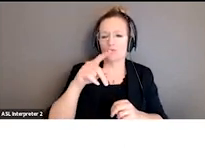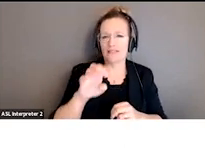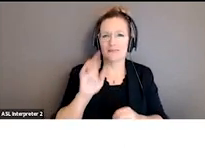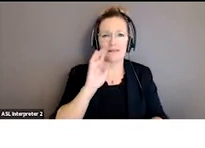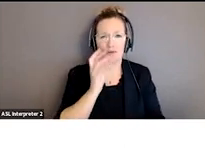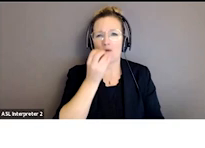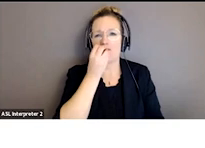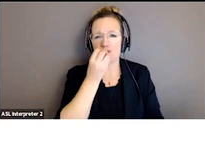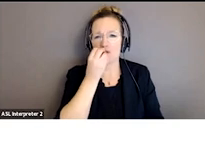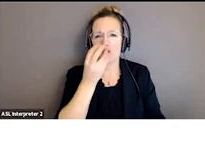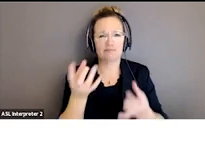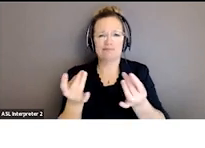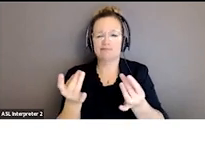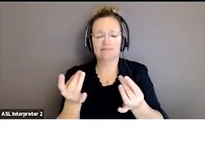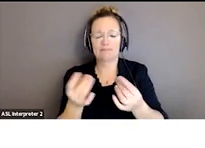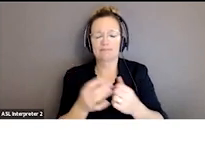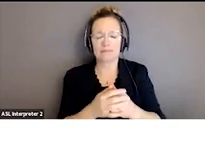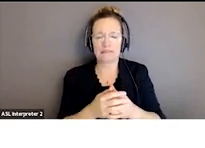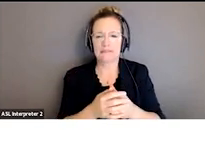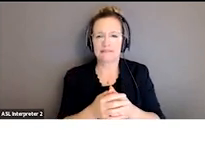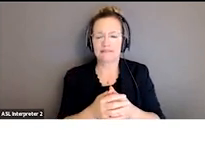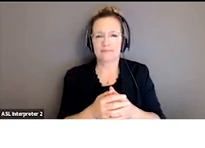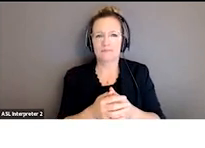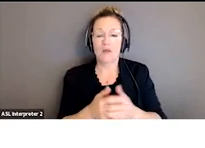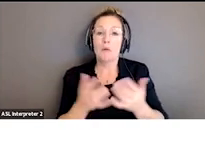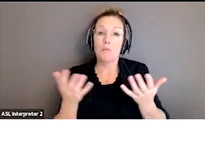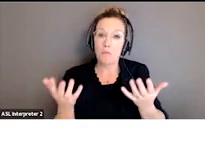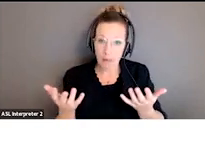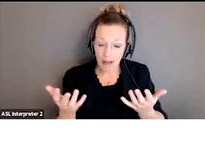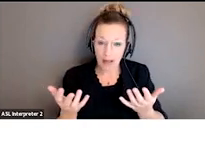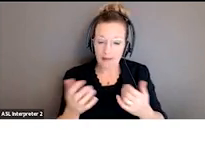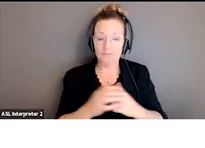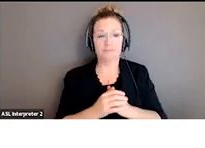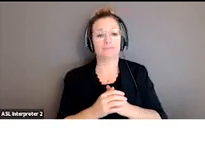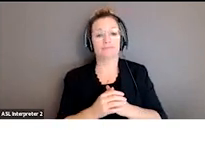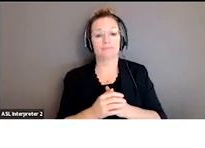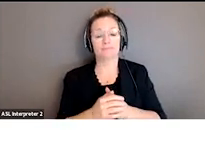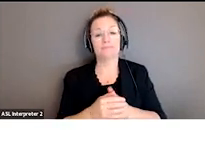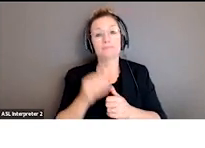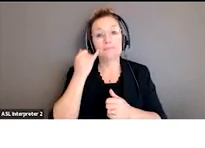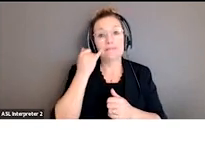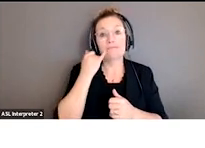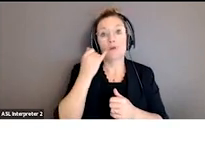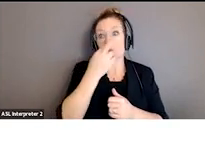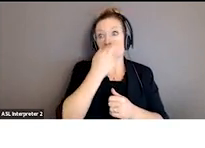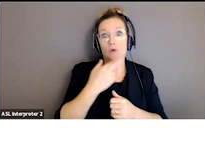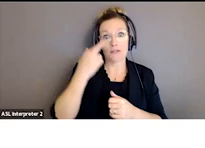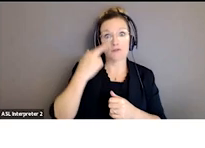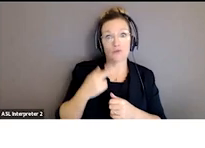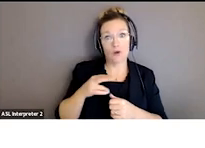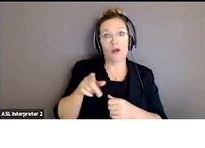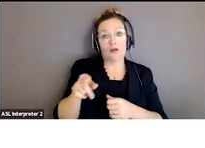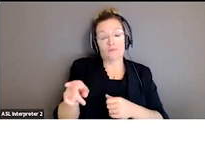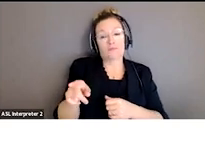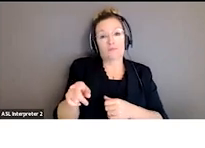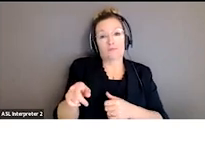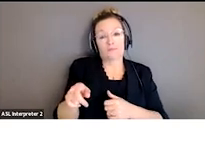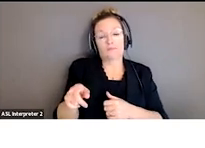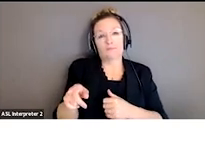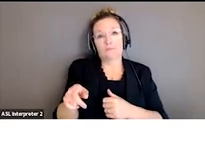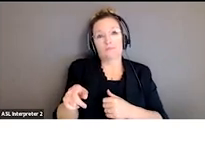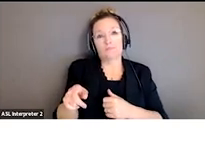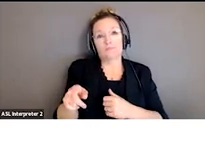However, it depends what area of the food. If we're talking a restaurant, you're probably looking a lot more at